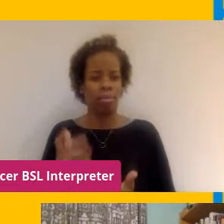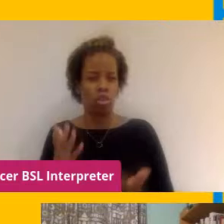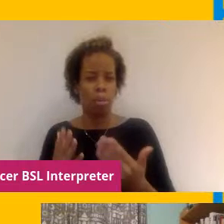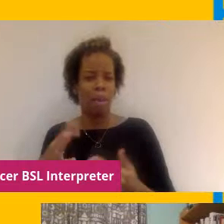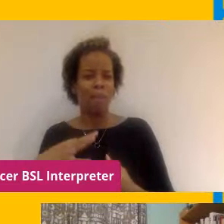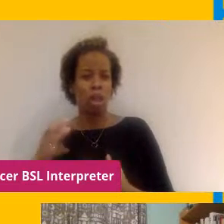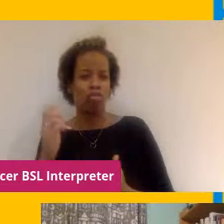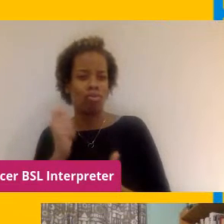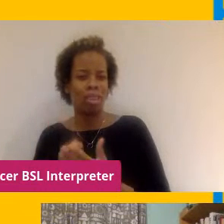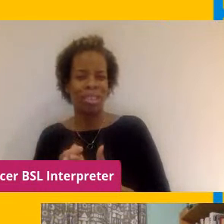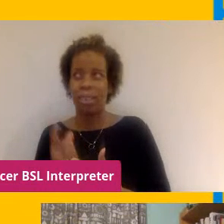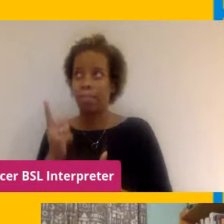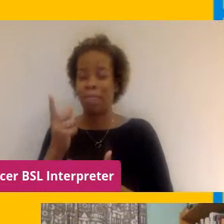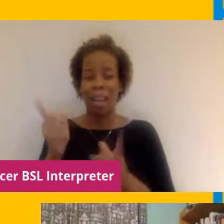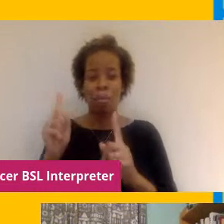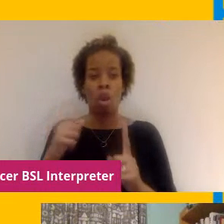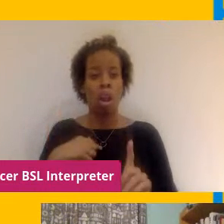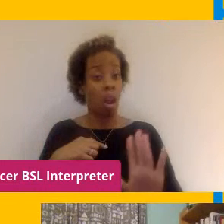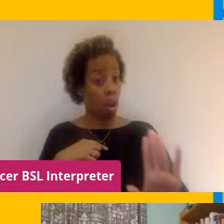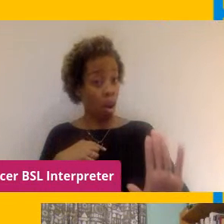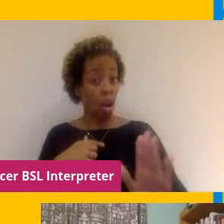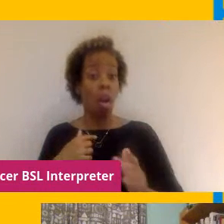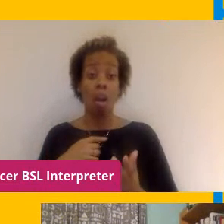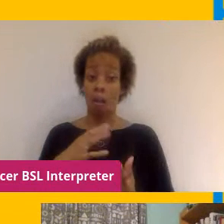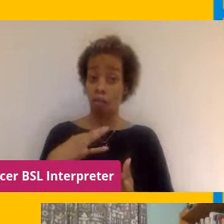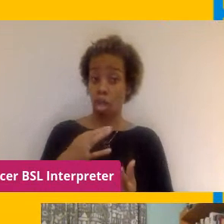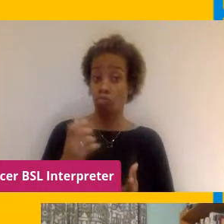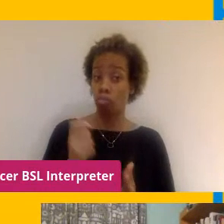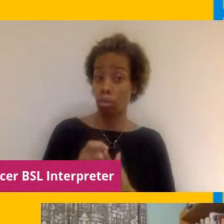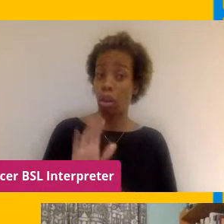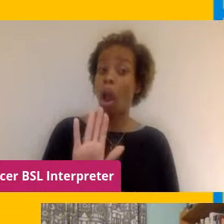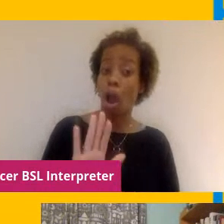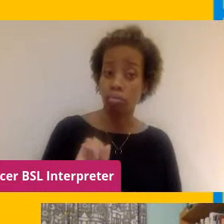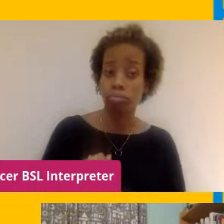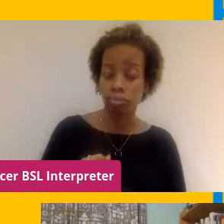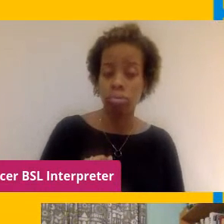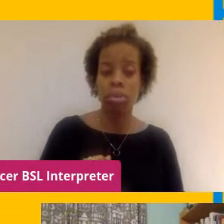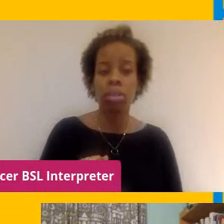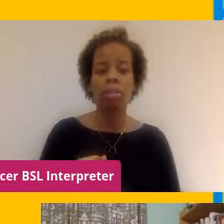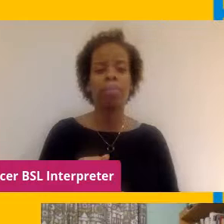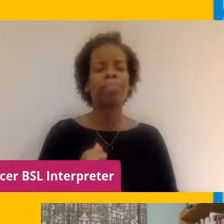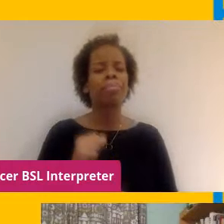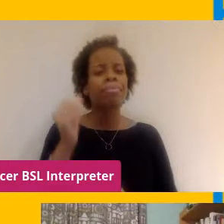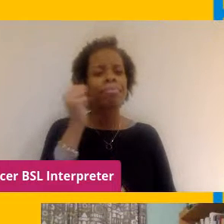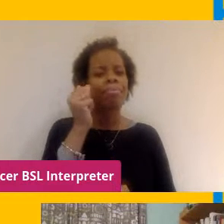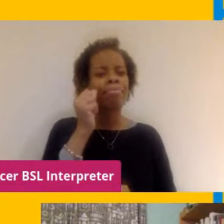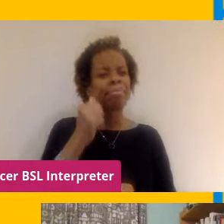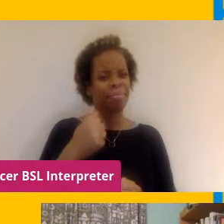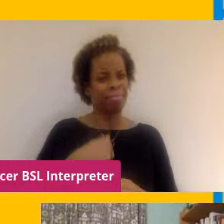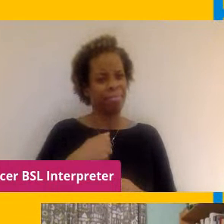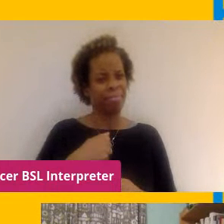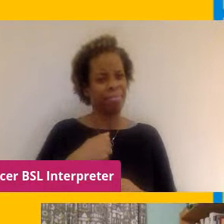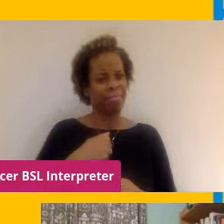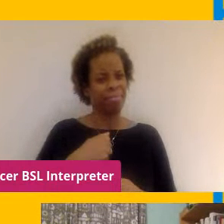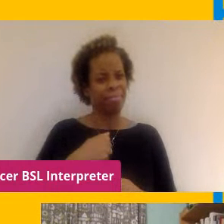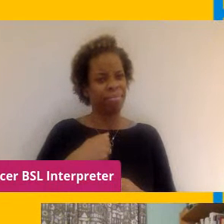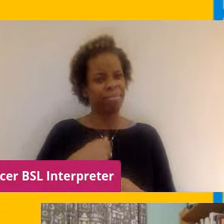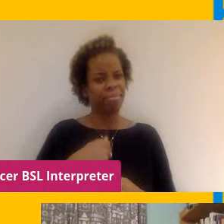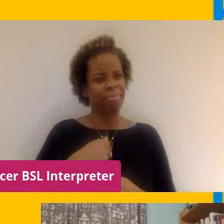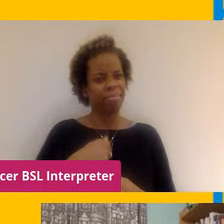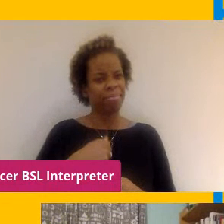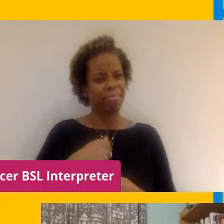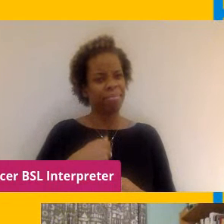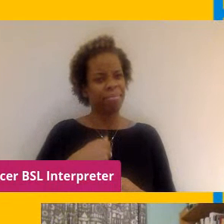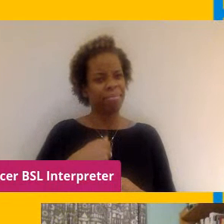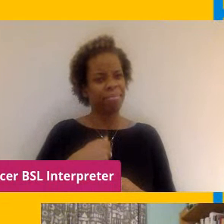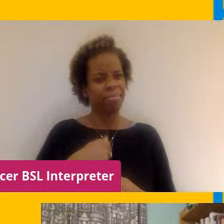it is worth standing your ground, and it is worth fighting on this. And I know, particularly for ARPS staff, there's a real concern about the fact that a lot of roles are being